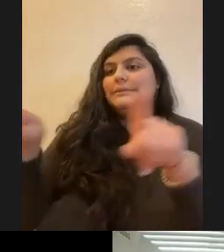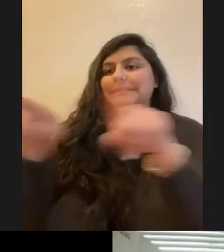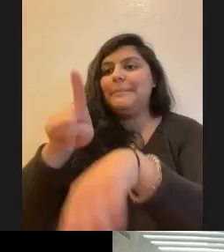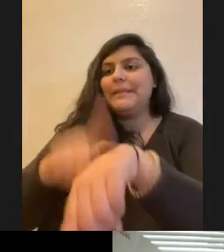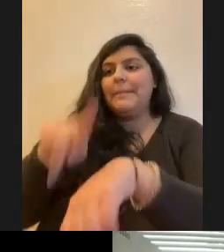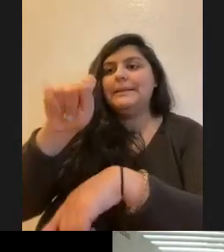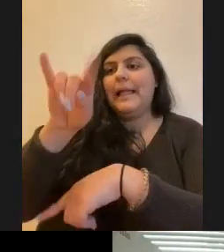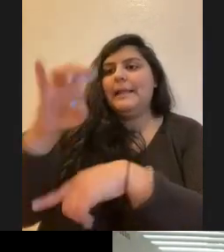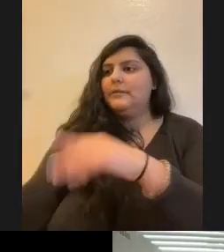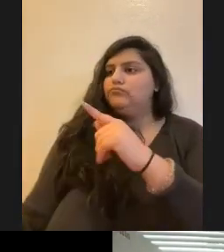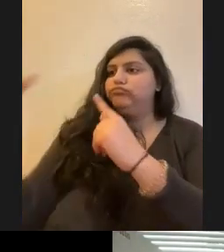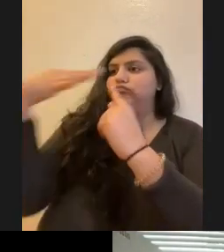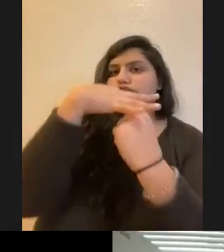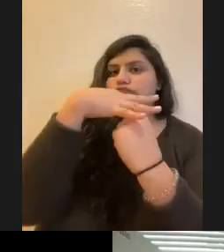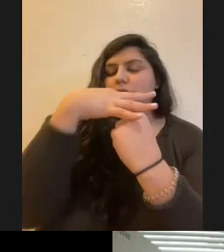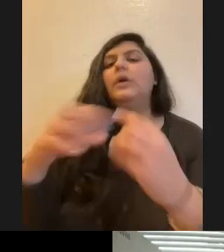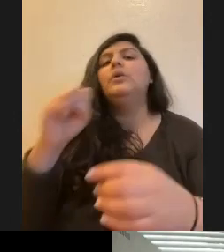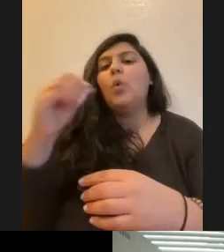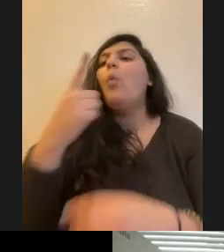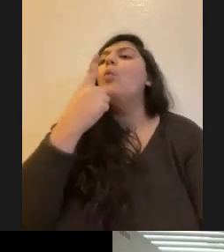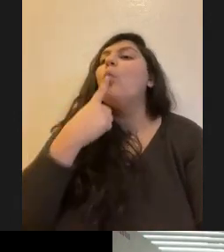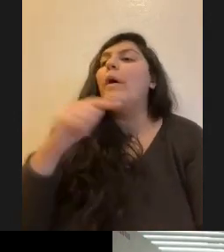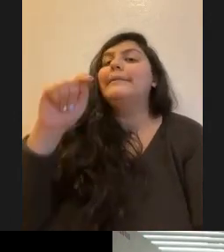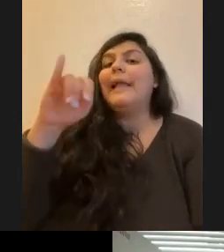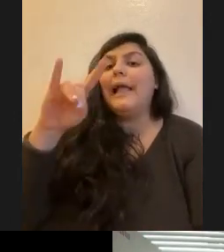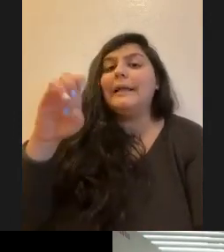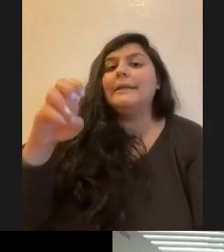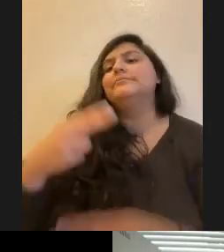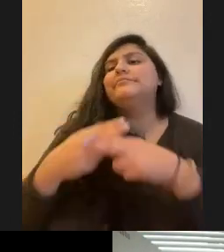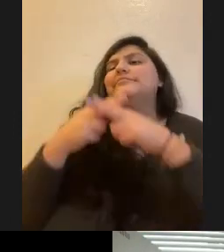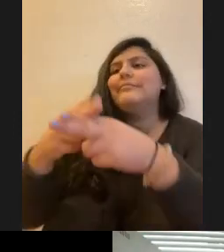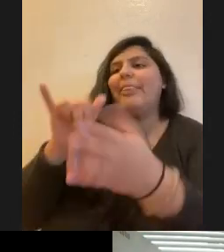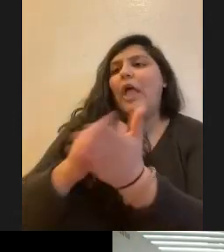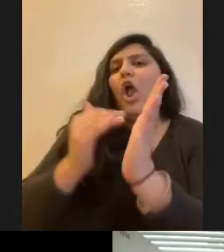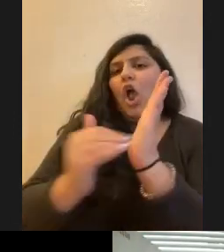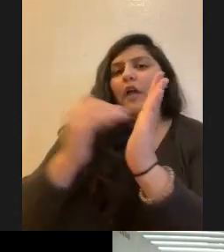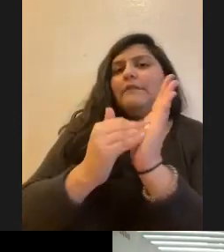in. So these like red tides can be the common name for